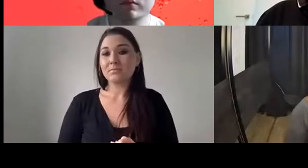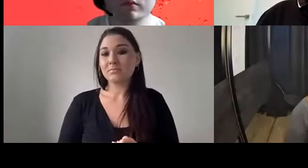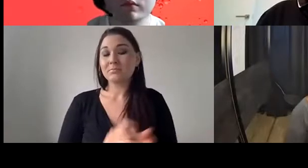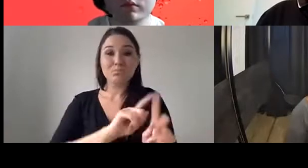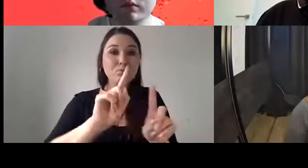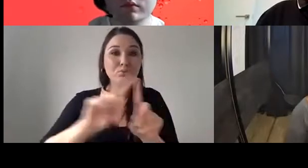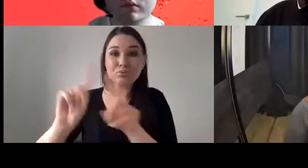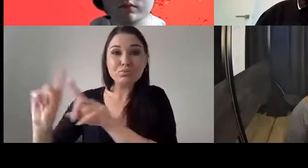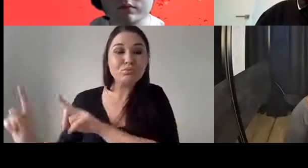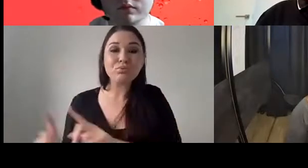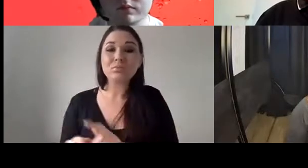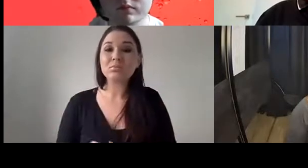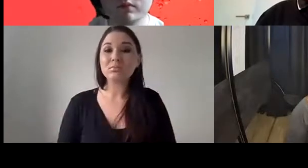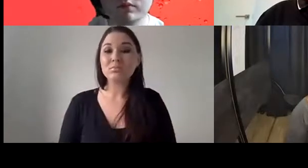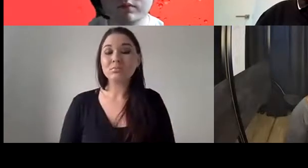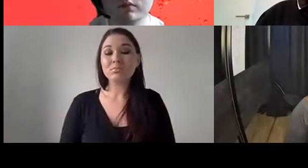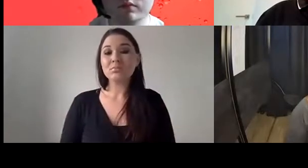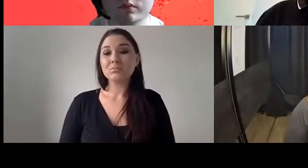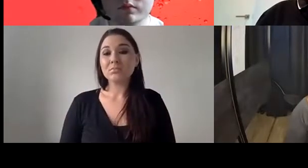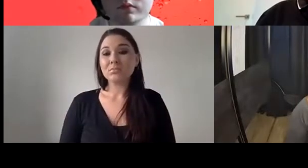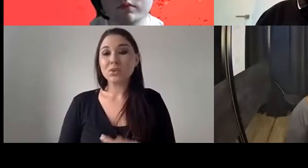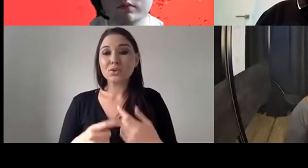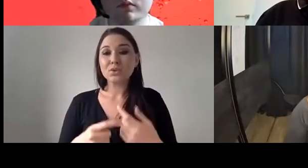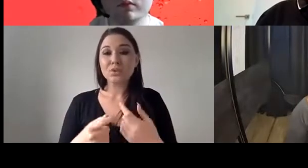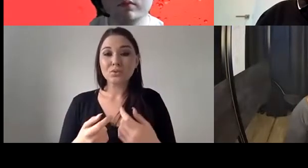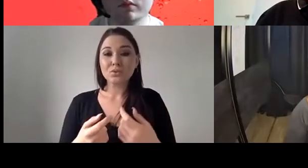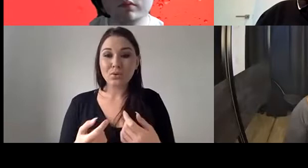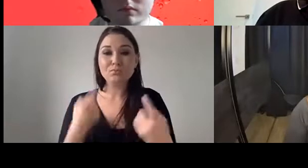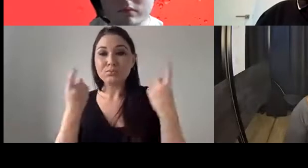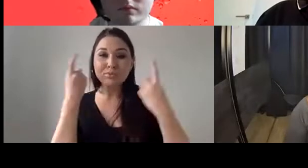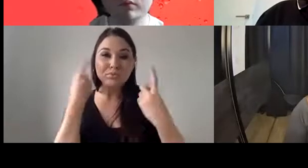really, it comes back to being curious, finding out